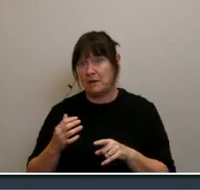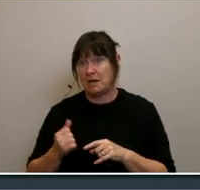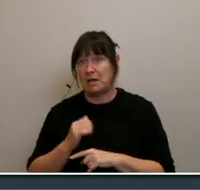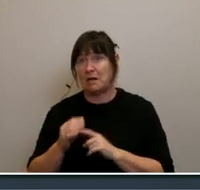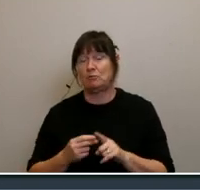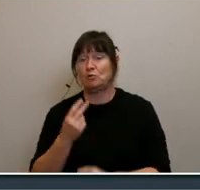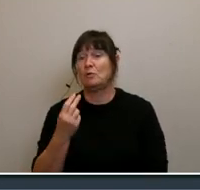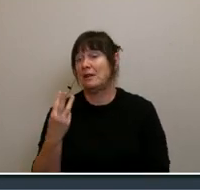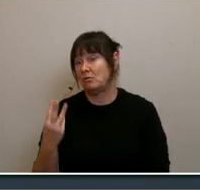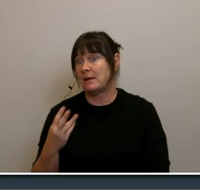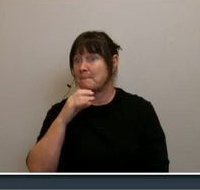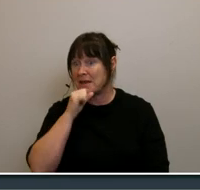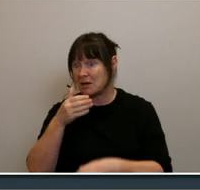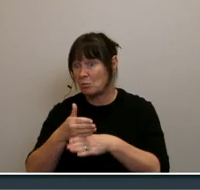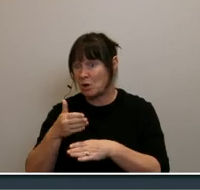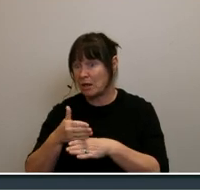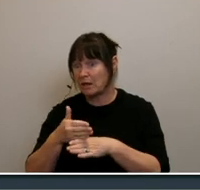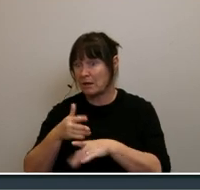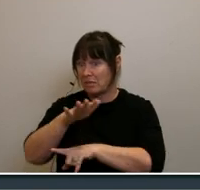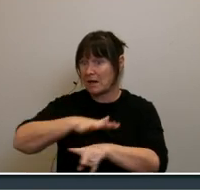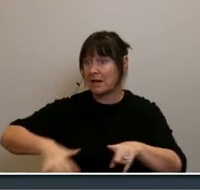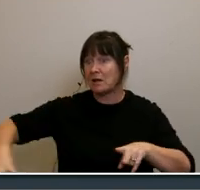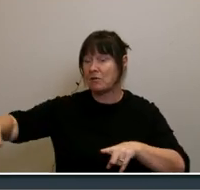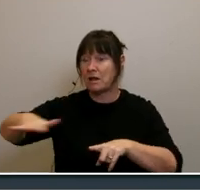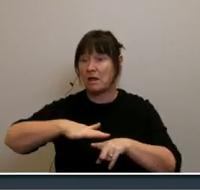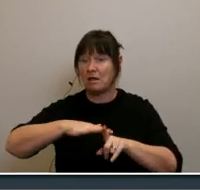time on the port reclamation,